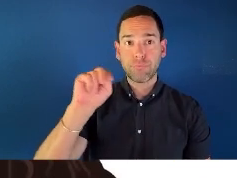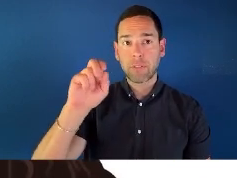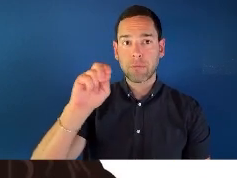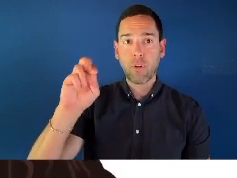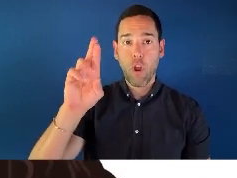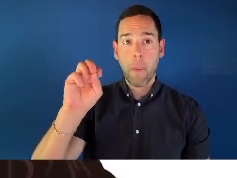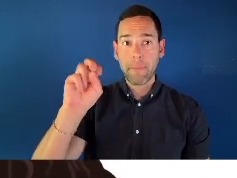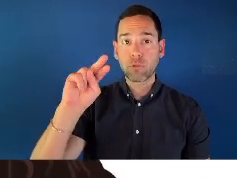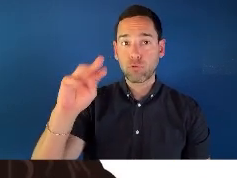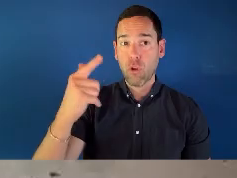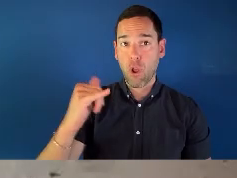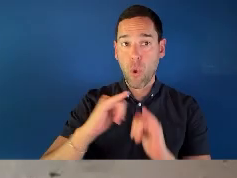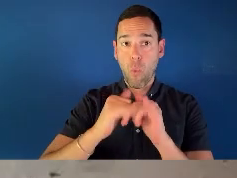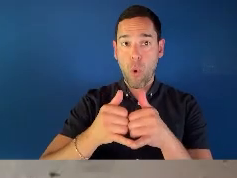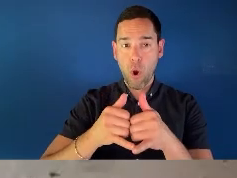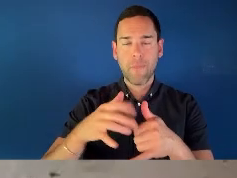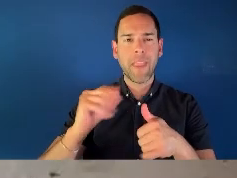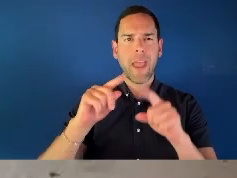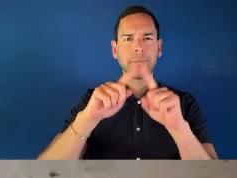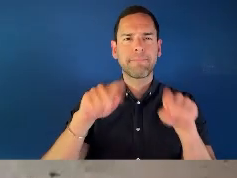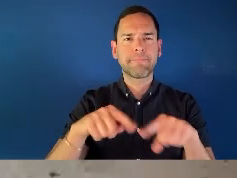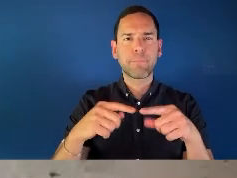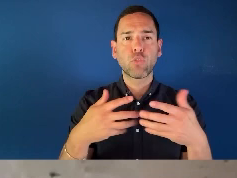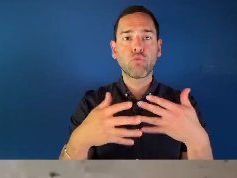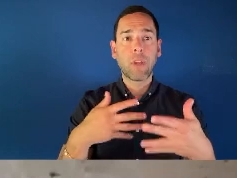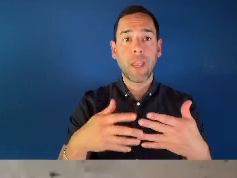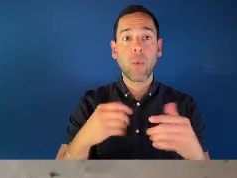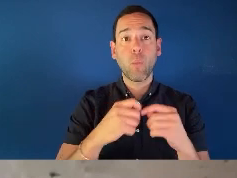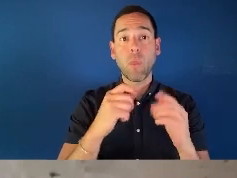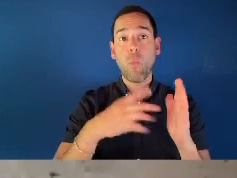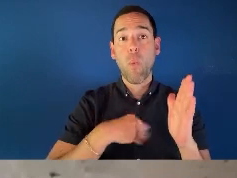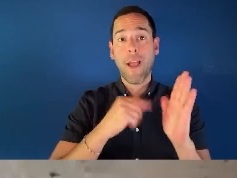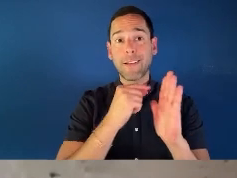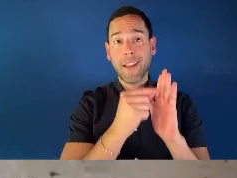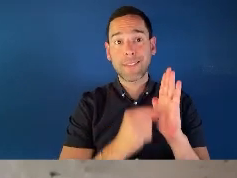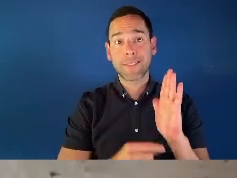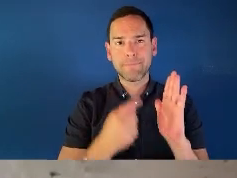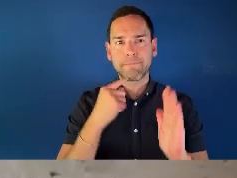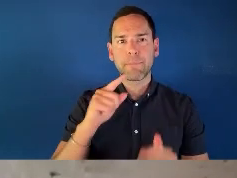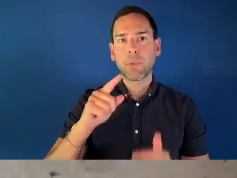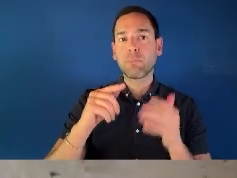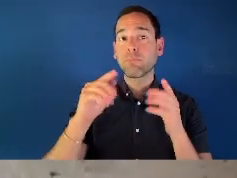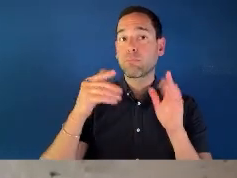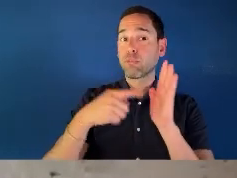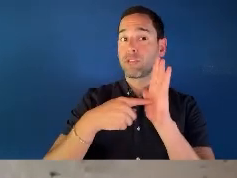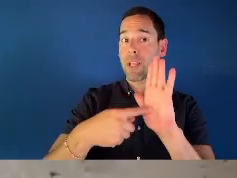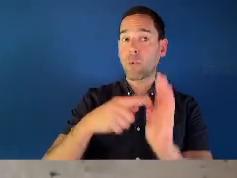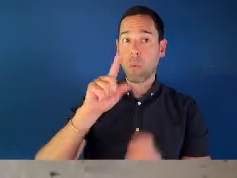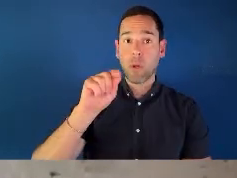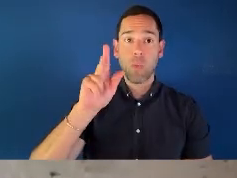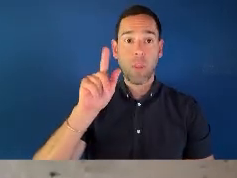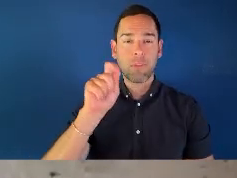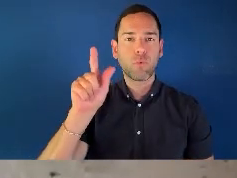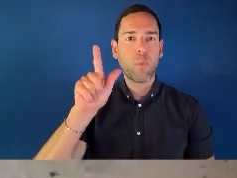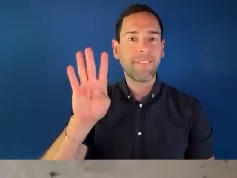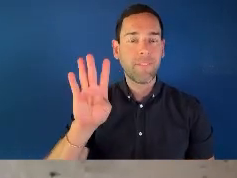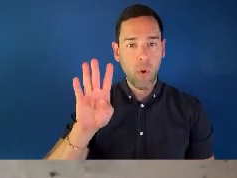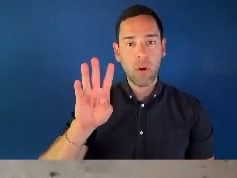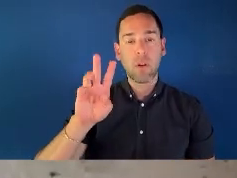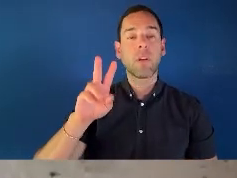Gallery. My name is RJ Justice. I use they, them, and she, her pronouns.